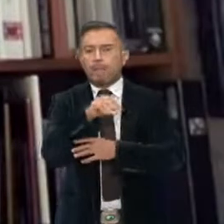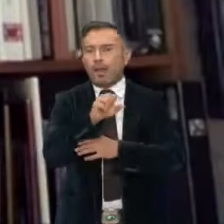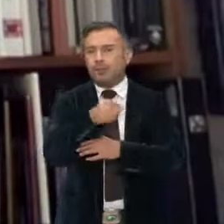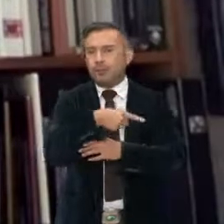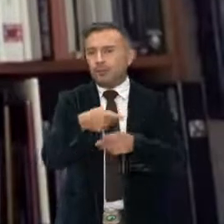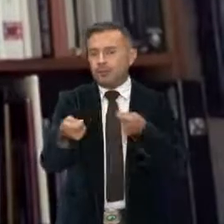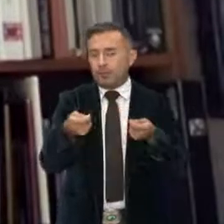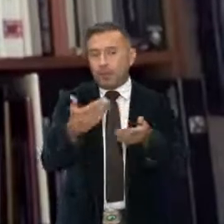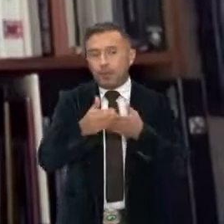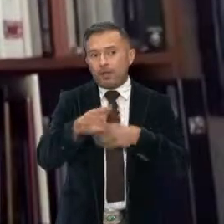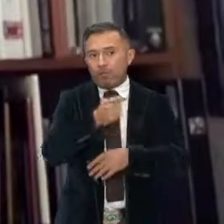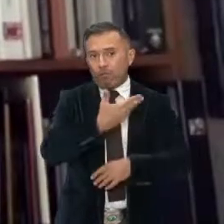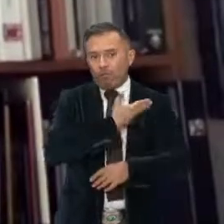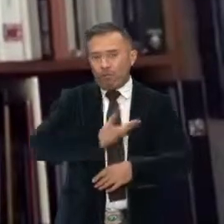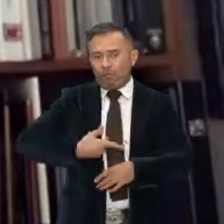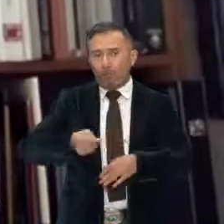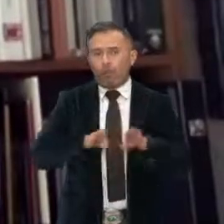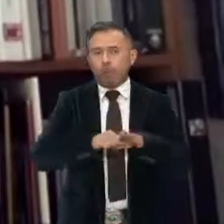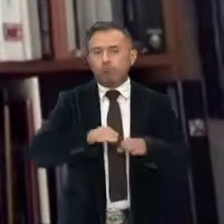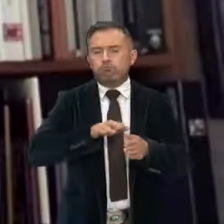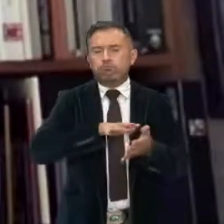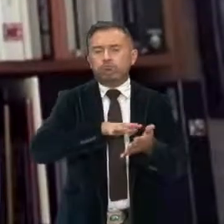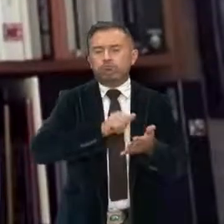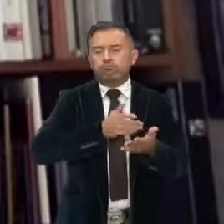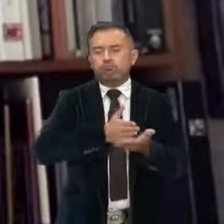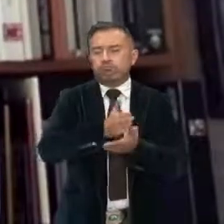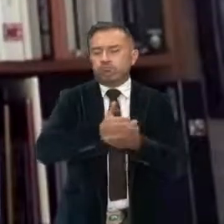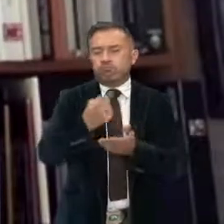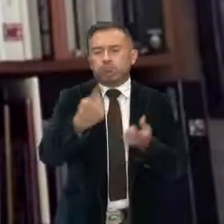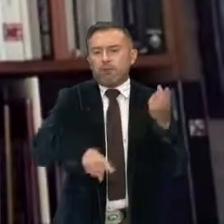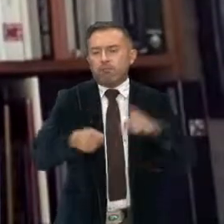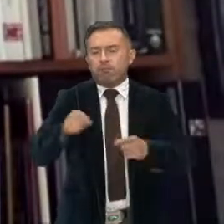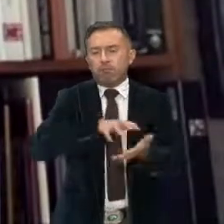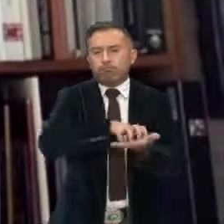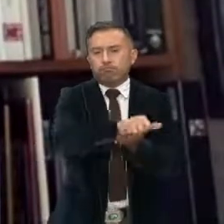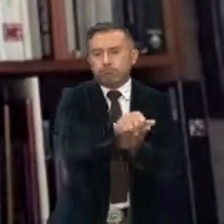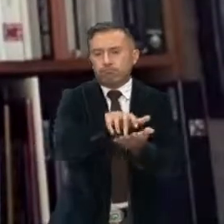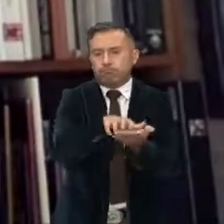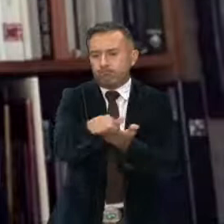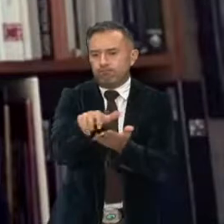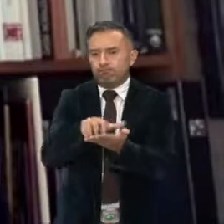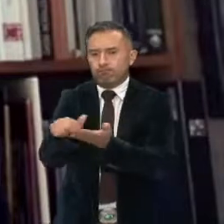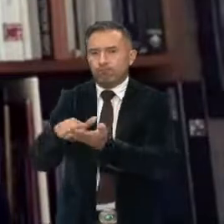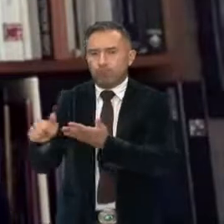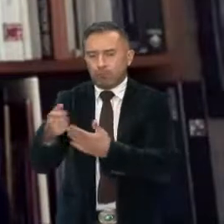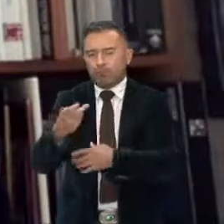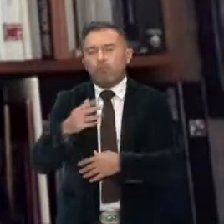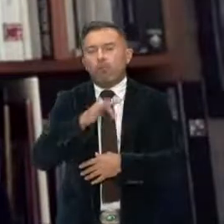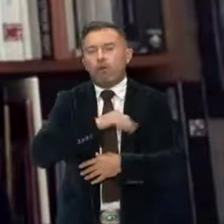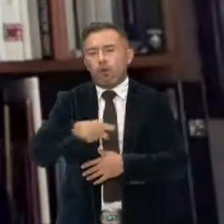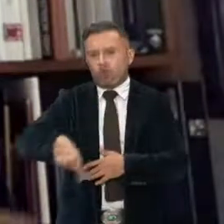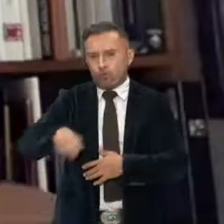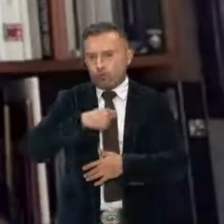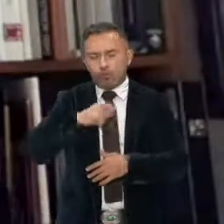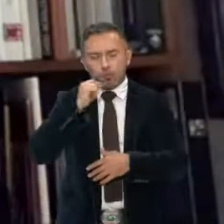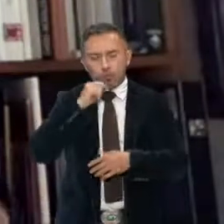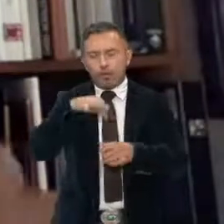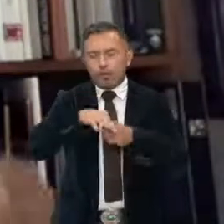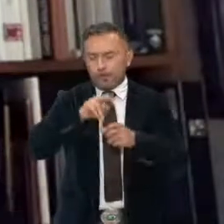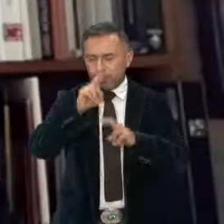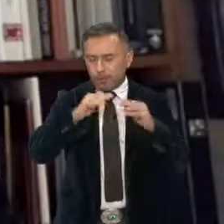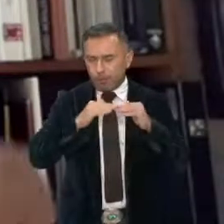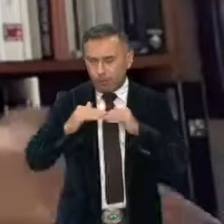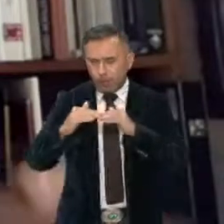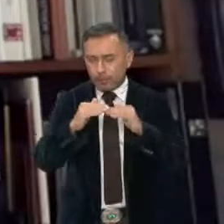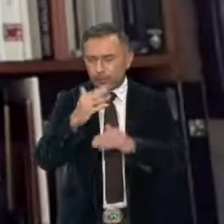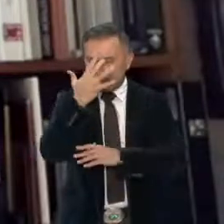mass, and because the legislative power is a crushing machine. And even though this, we are going to work